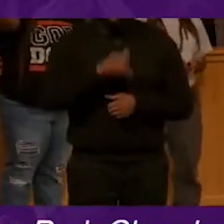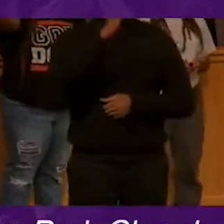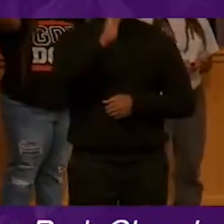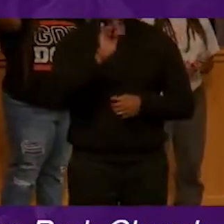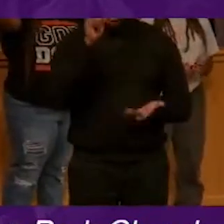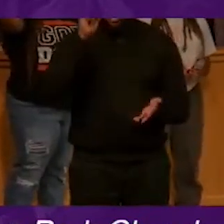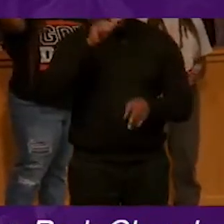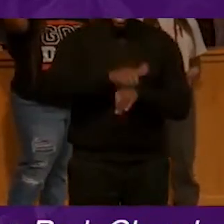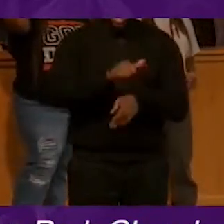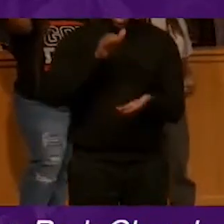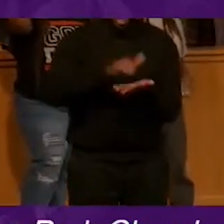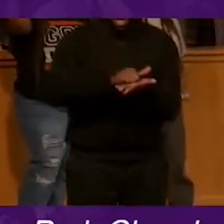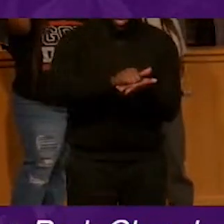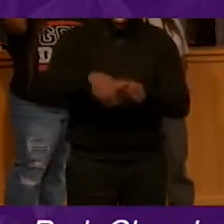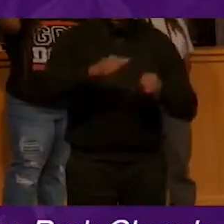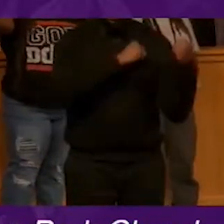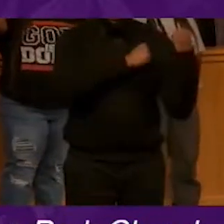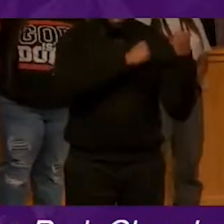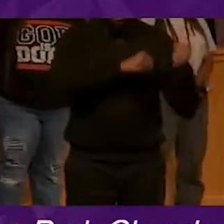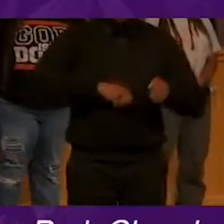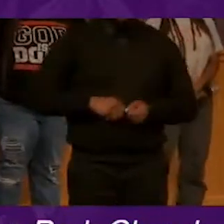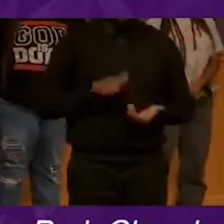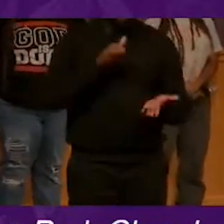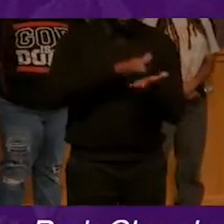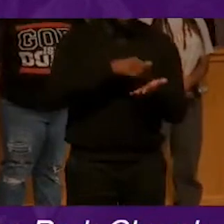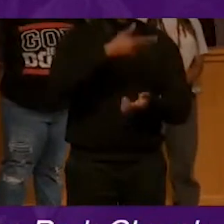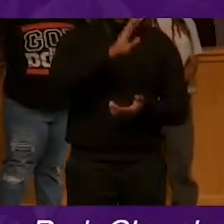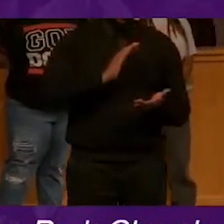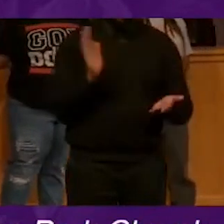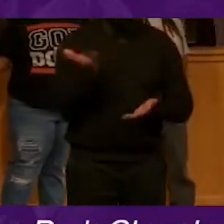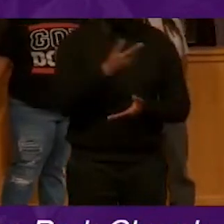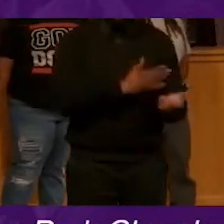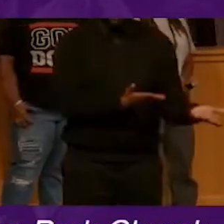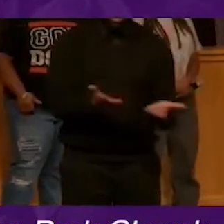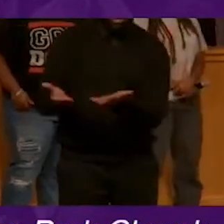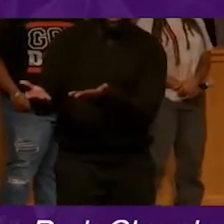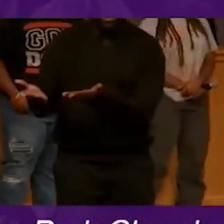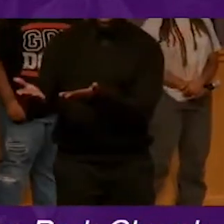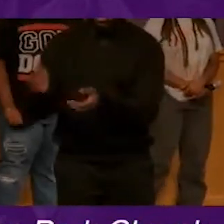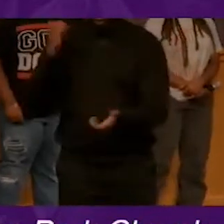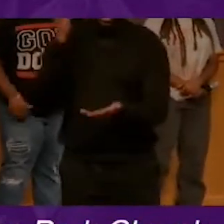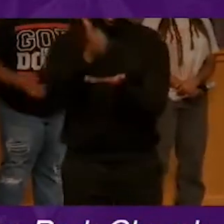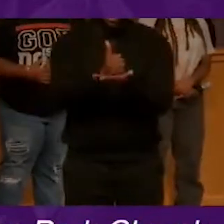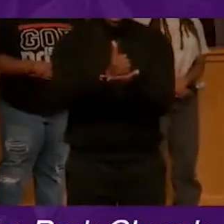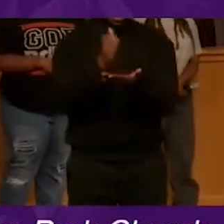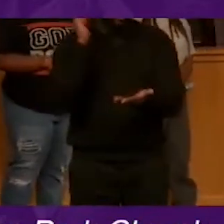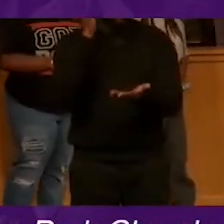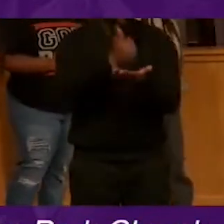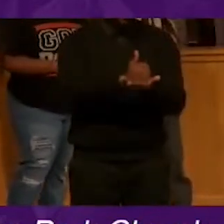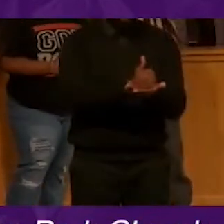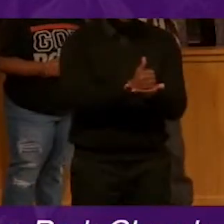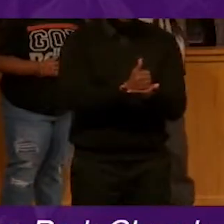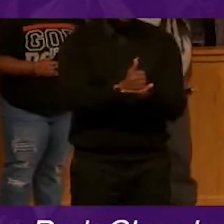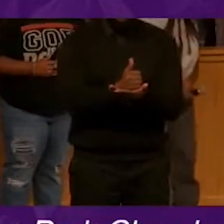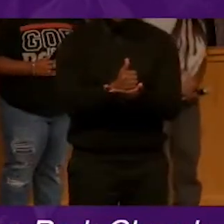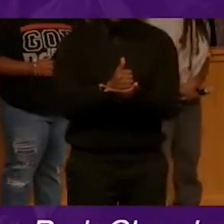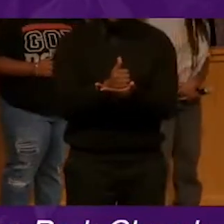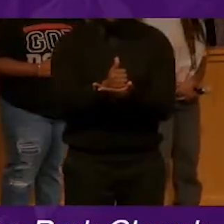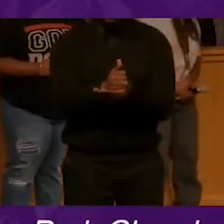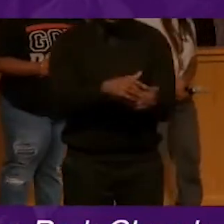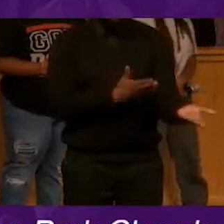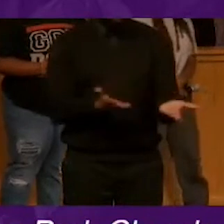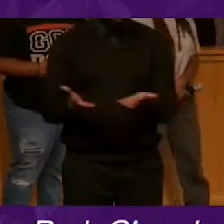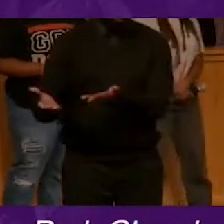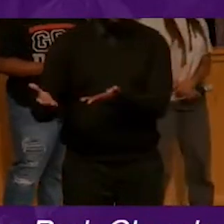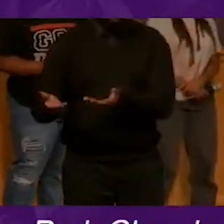that kind of power. That's the kind of God that we serve. Amen? Amen. Amen. And we